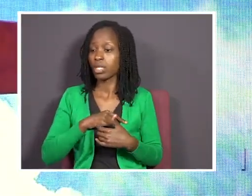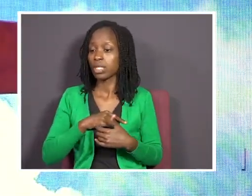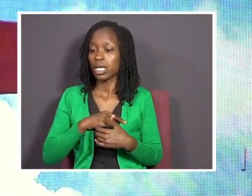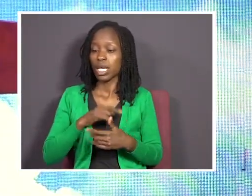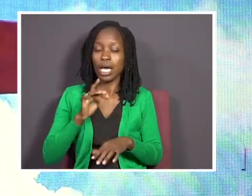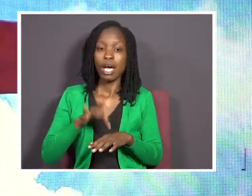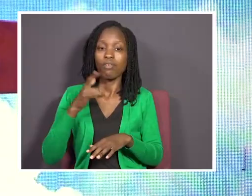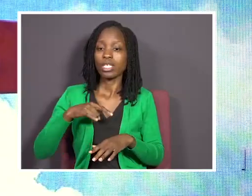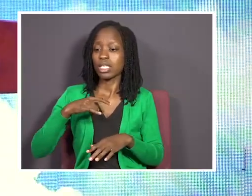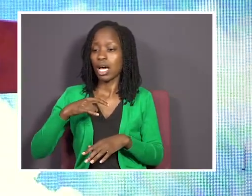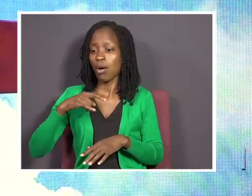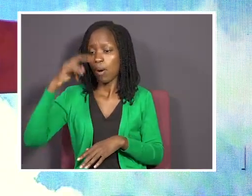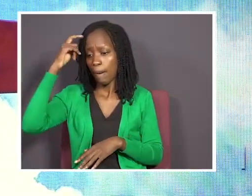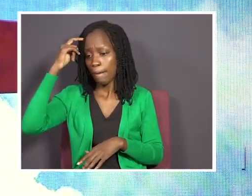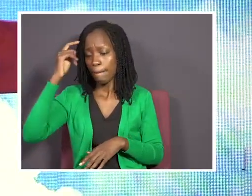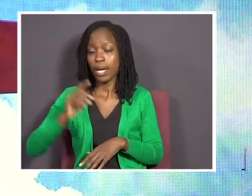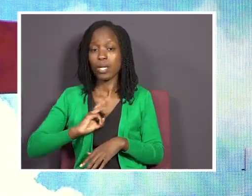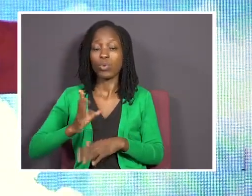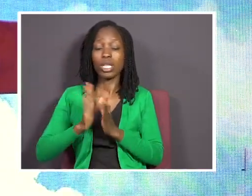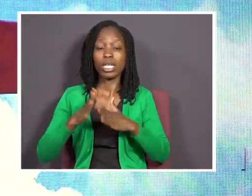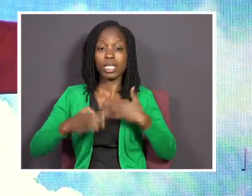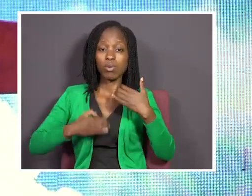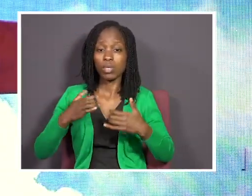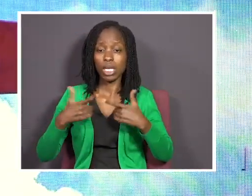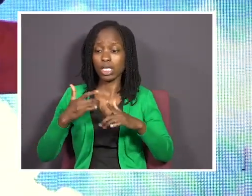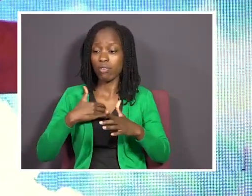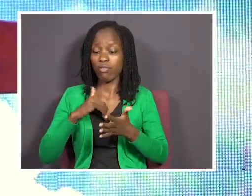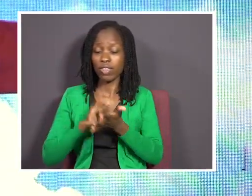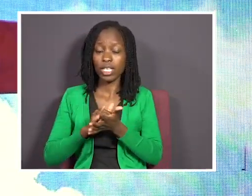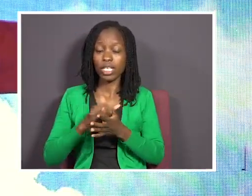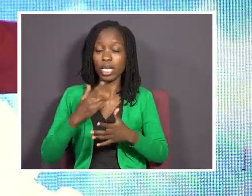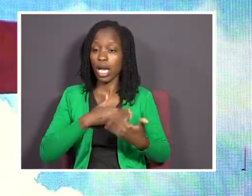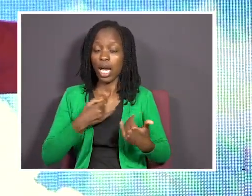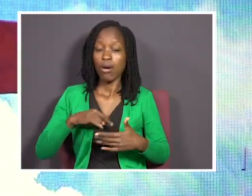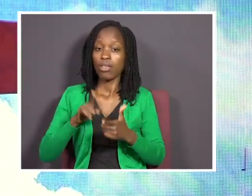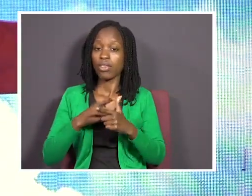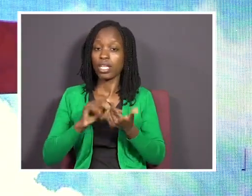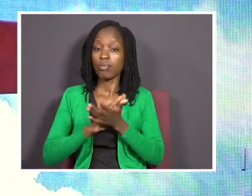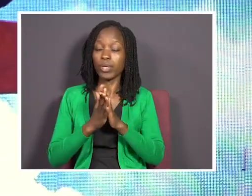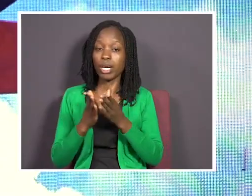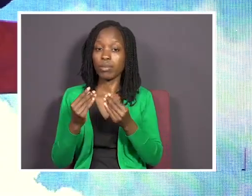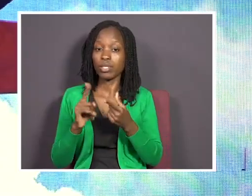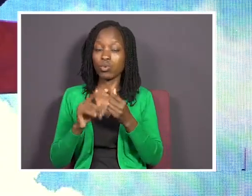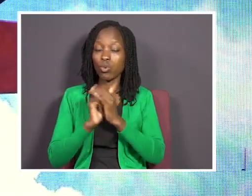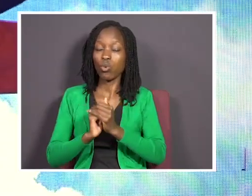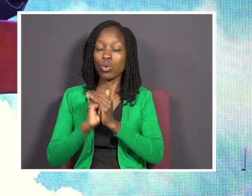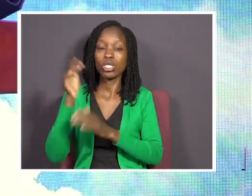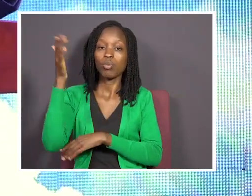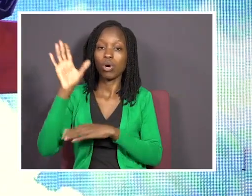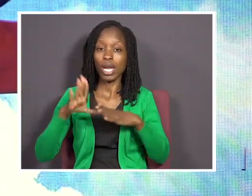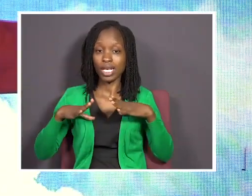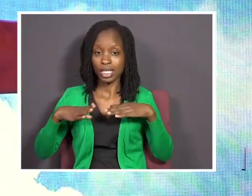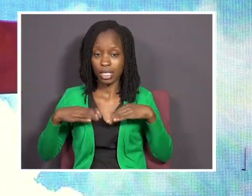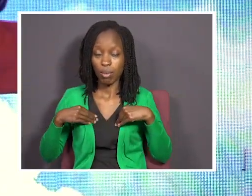the will, the emotions. Let's put that in our hearts, and it will become easier to worship God